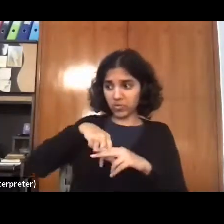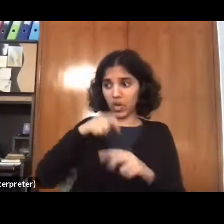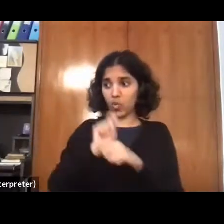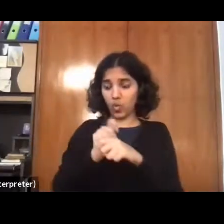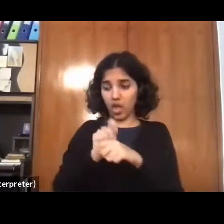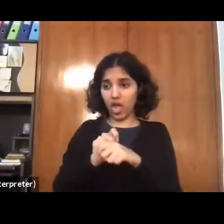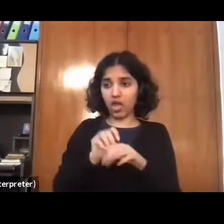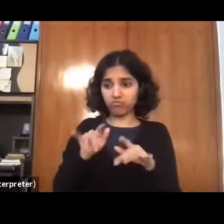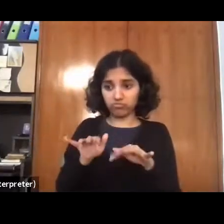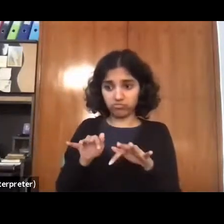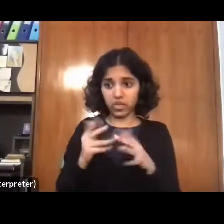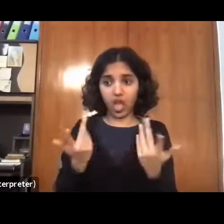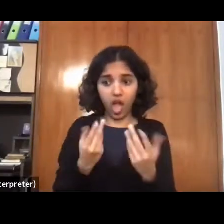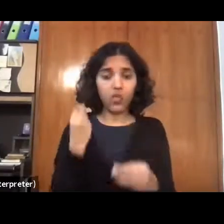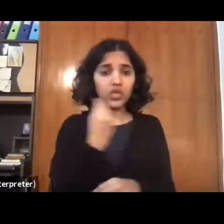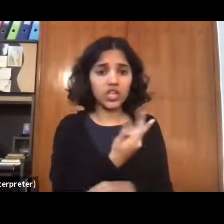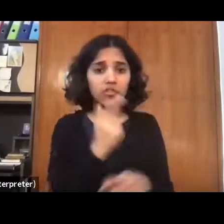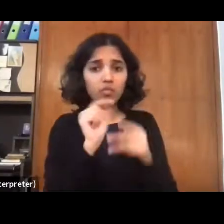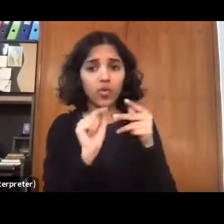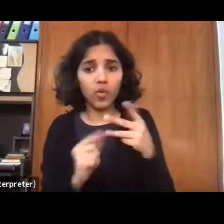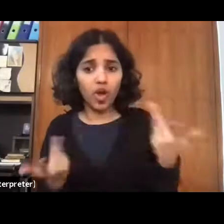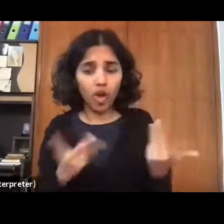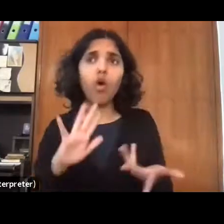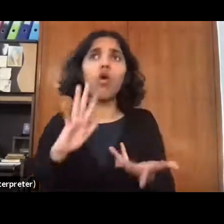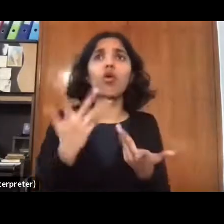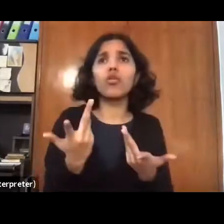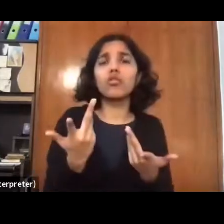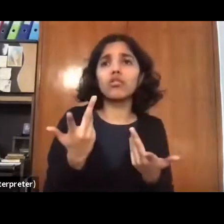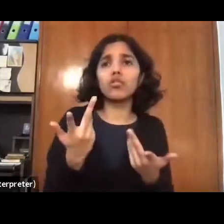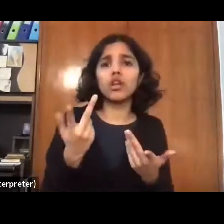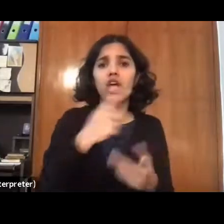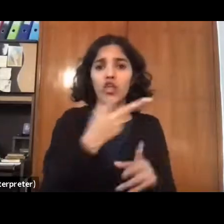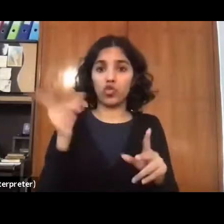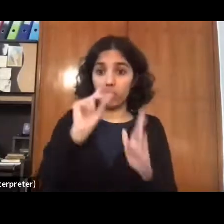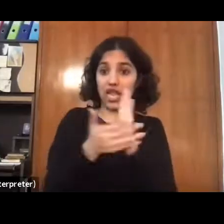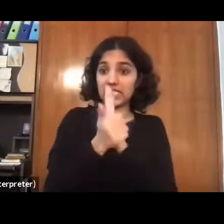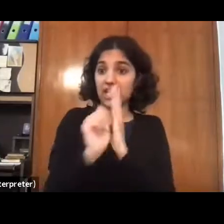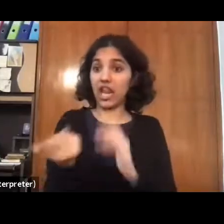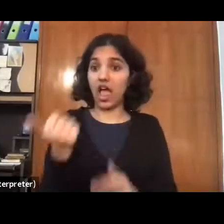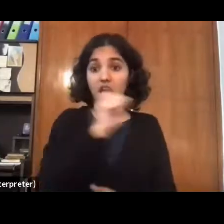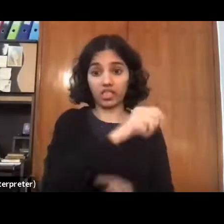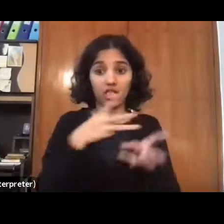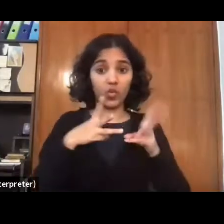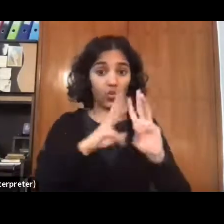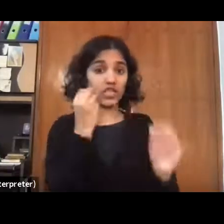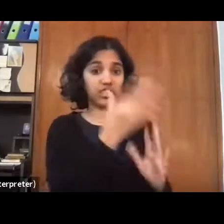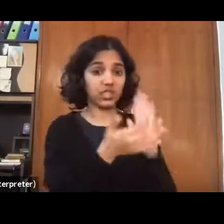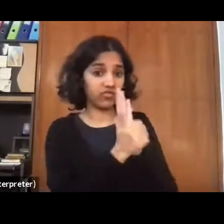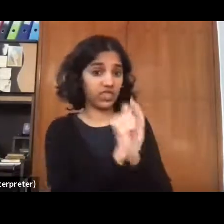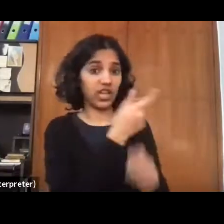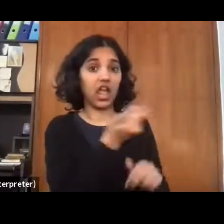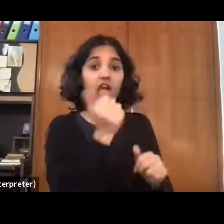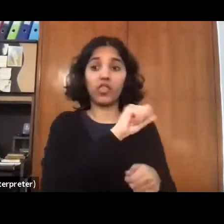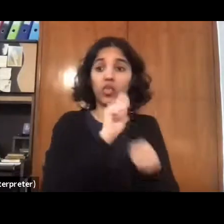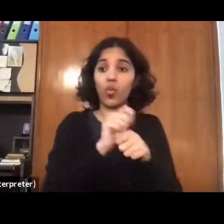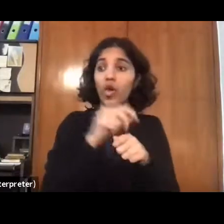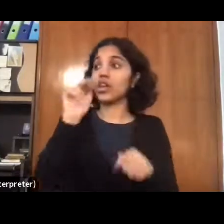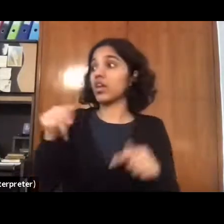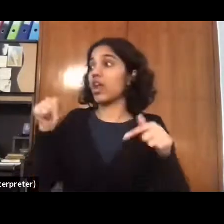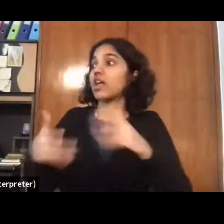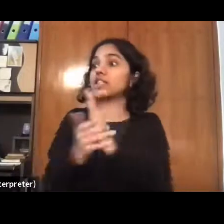best of their abilities? Is there a need for reskilling them into something else that today's world